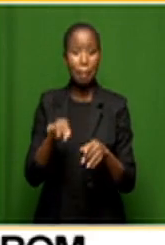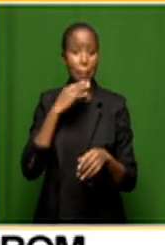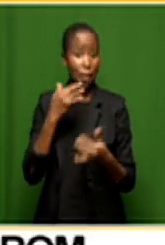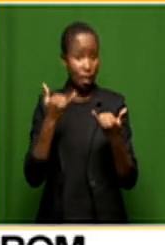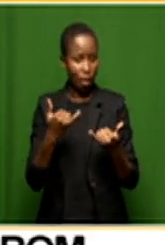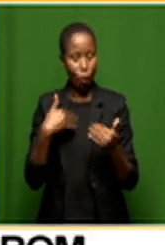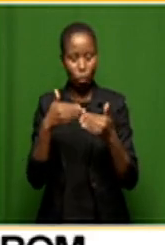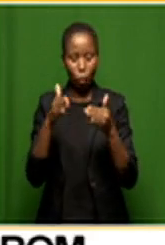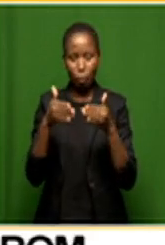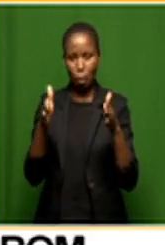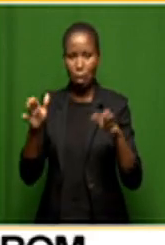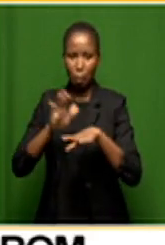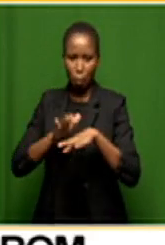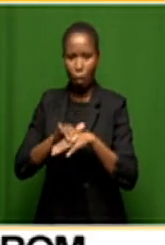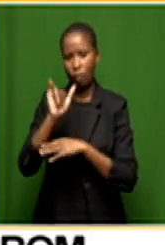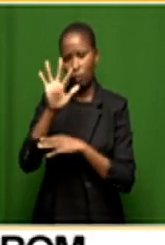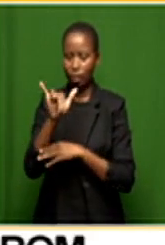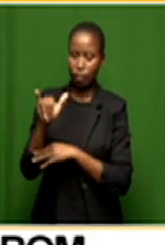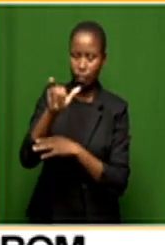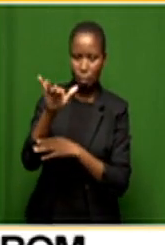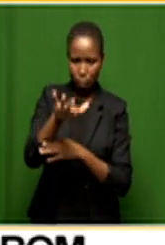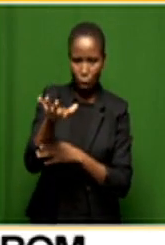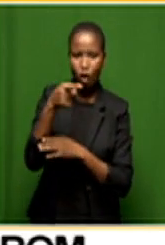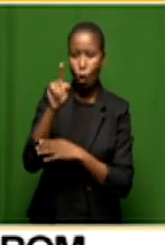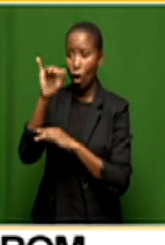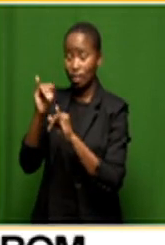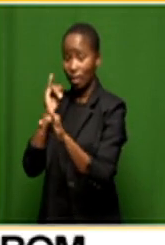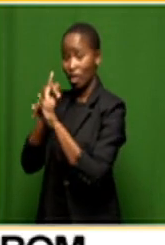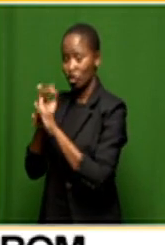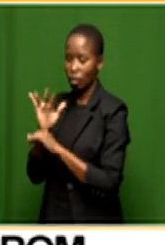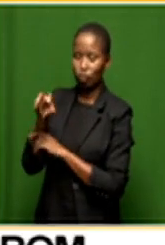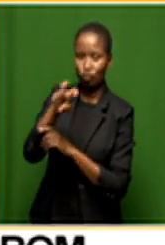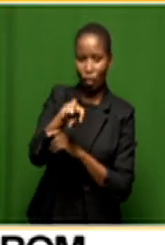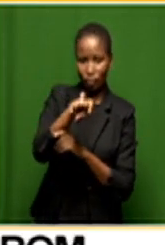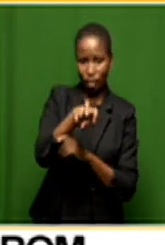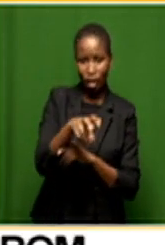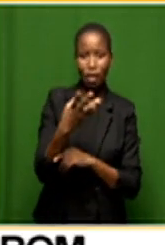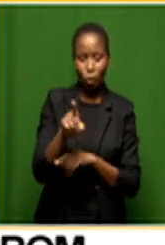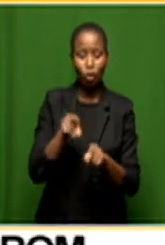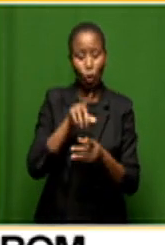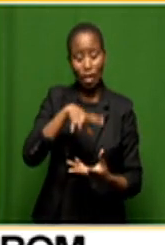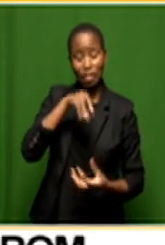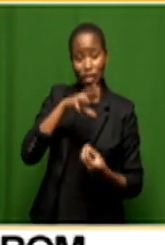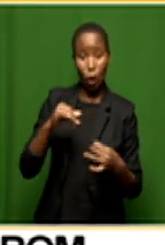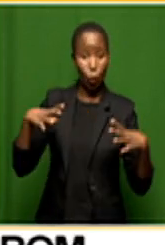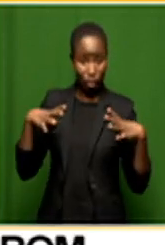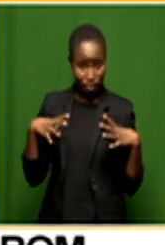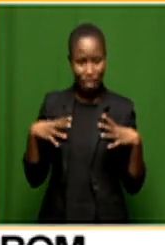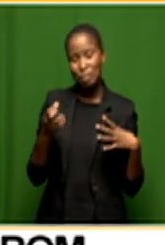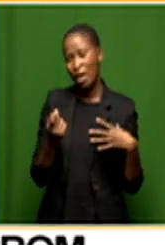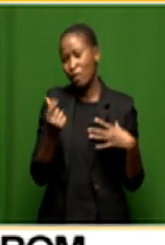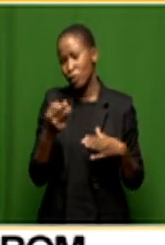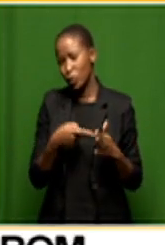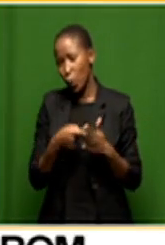the reopening of 5 airports for international travel. But with the Easter holidays just weeks away,